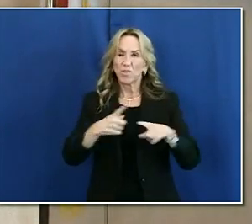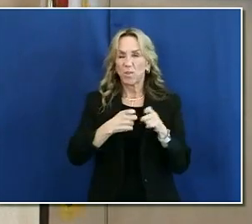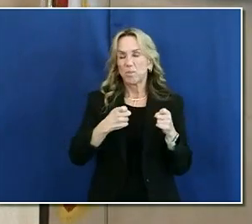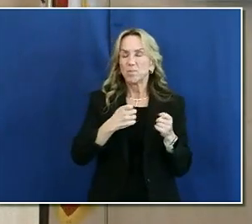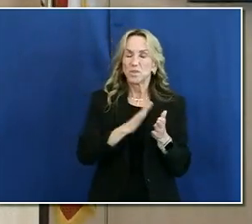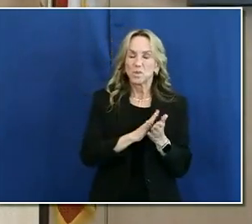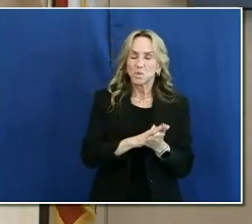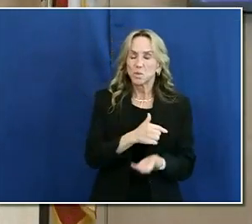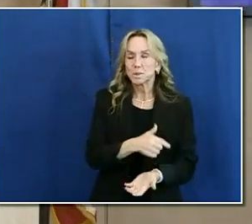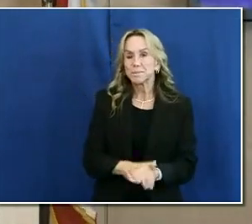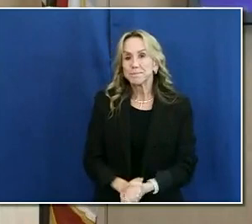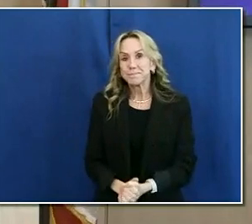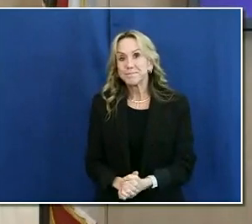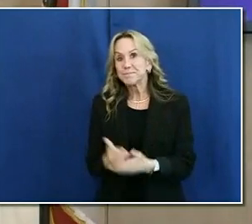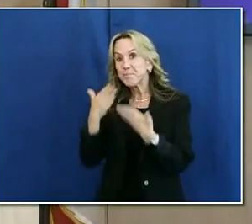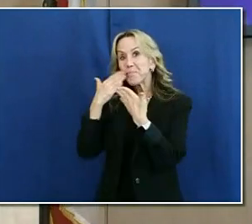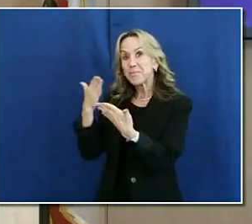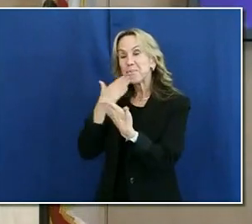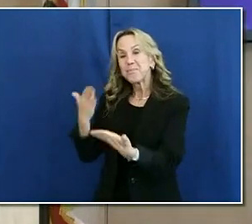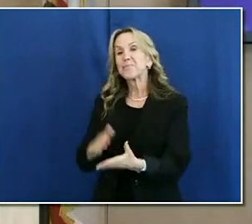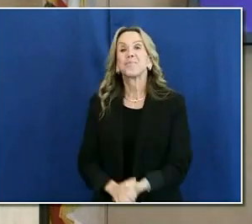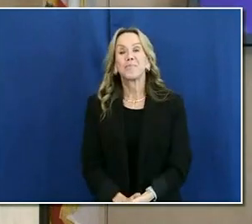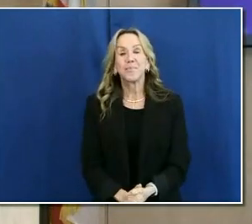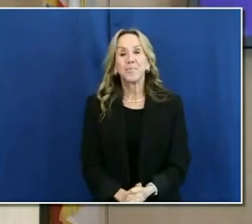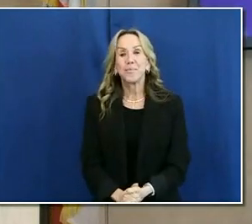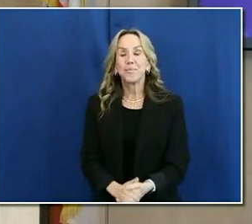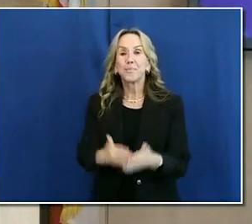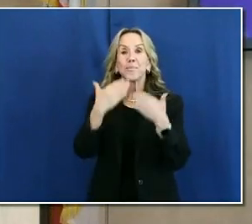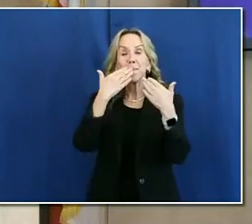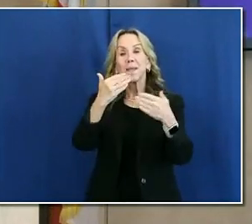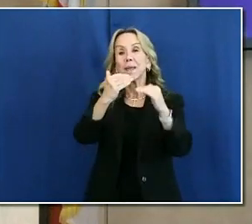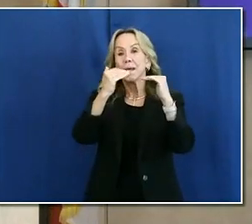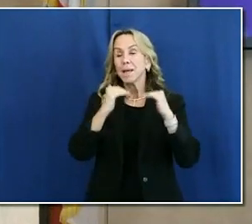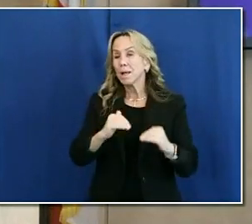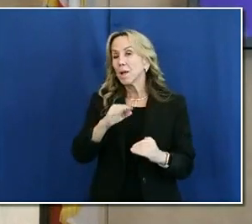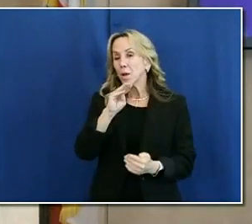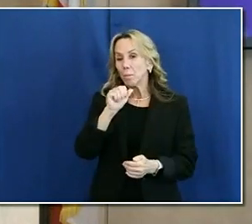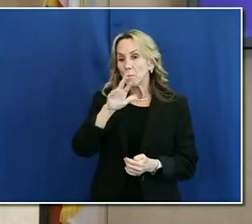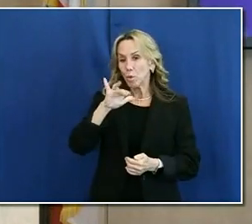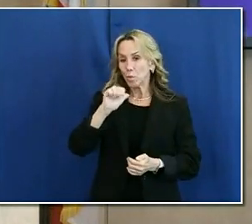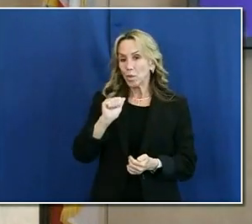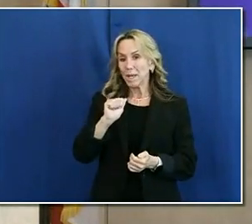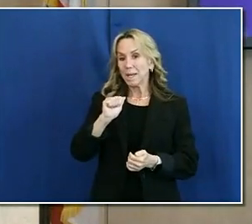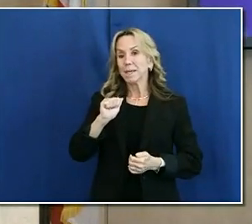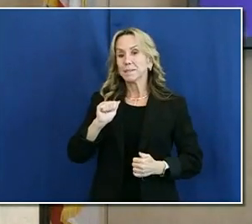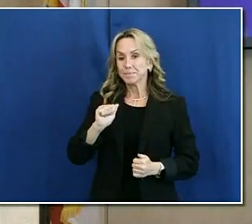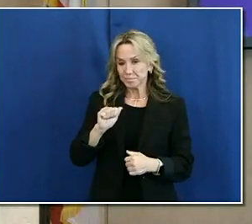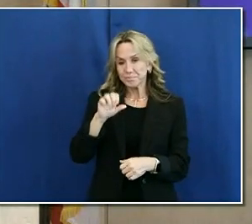Thank you. Thank you. We'll go to our next call-in question. Priya Schroeder, NBC 7.